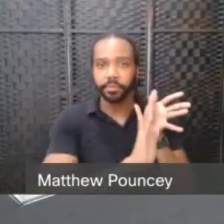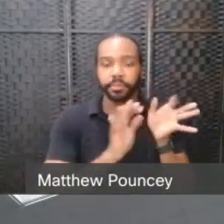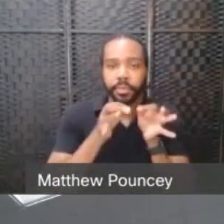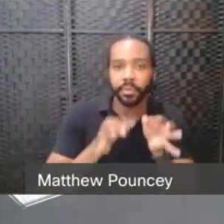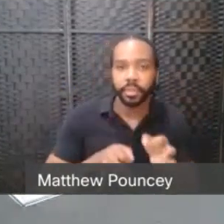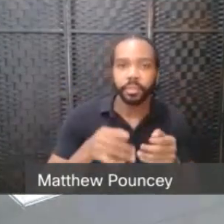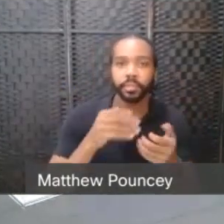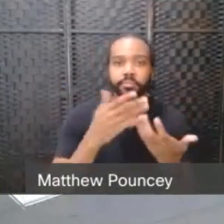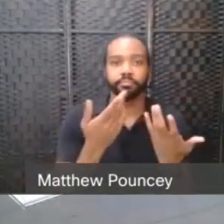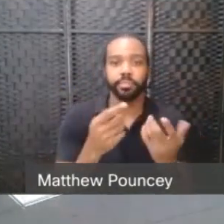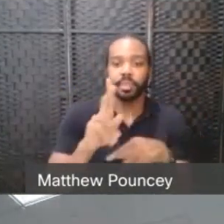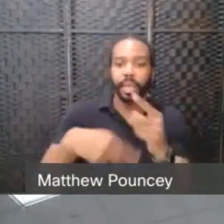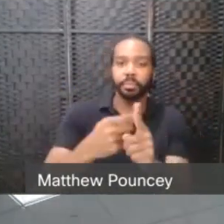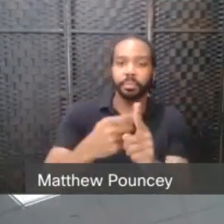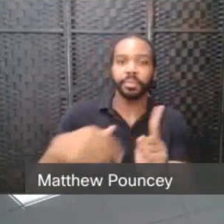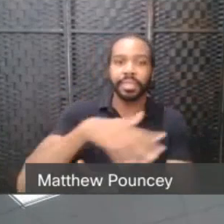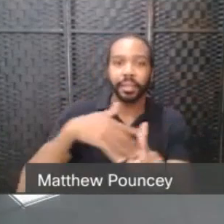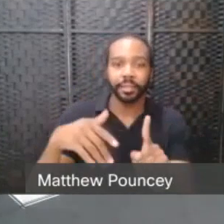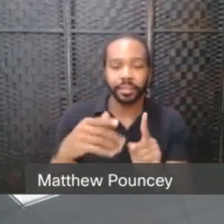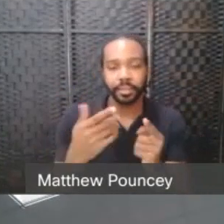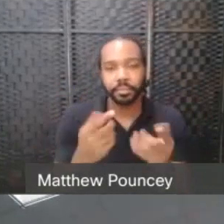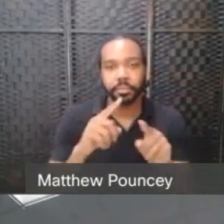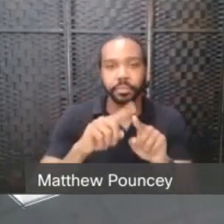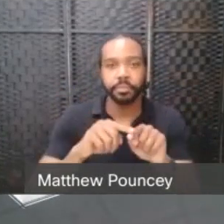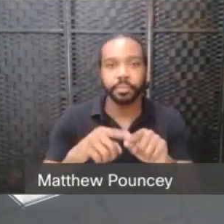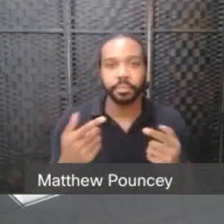settings that will be allowed to do that.